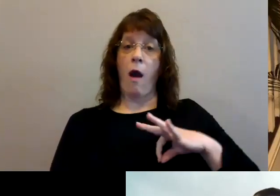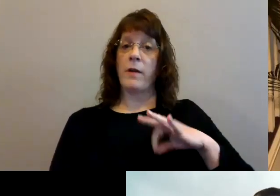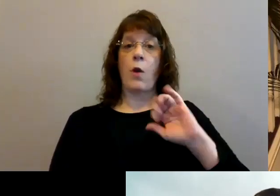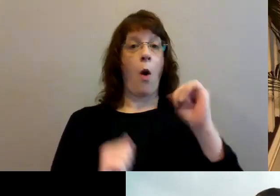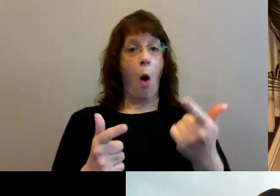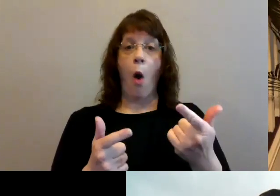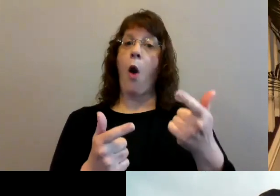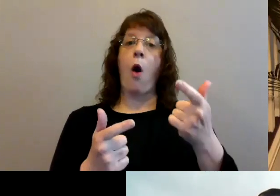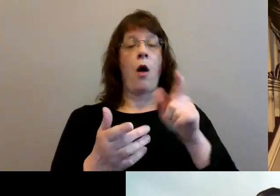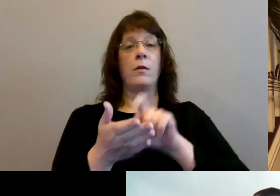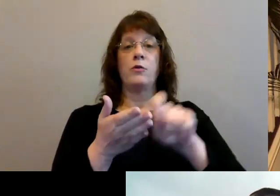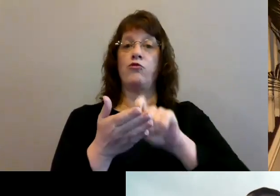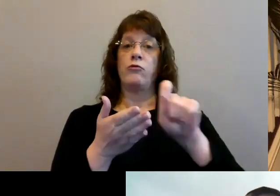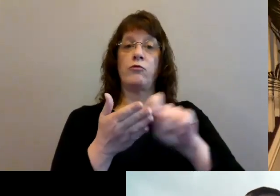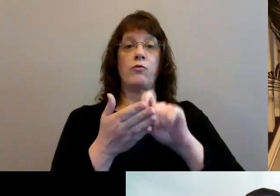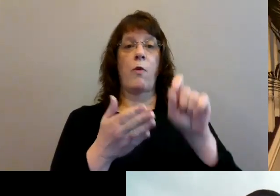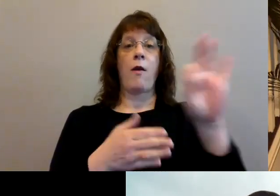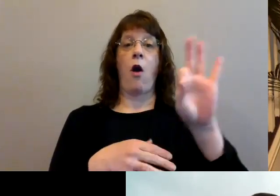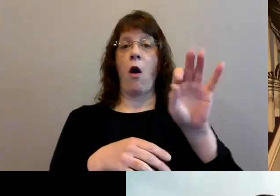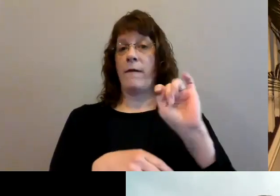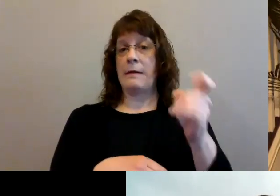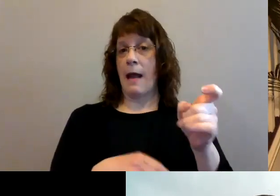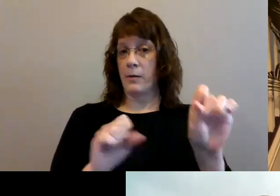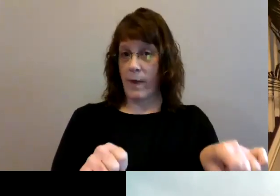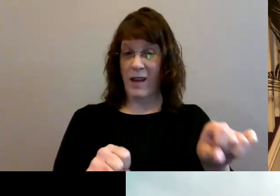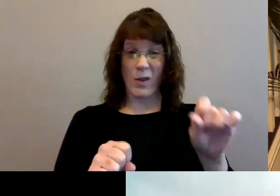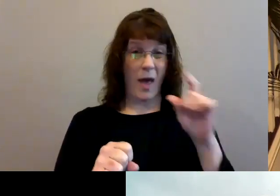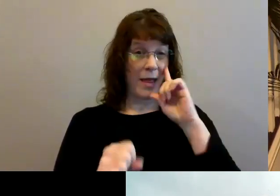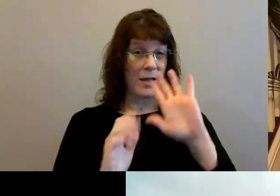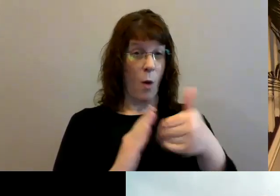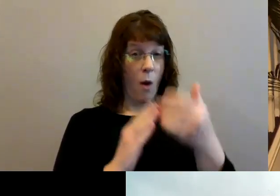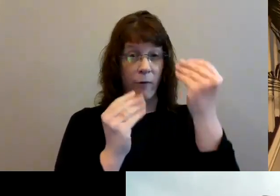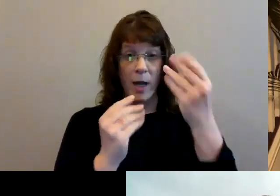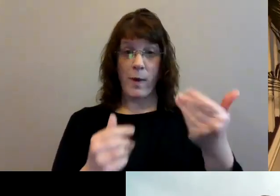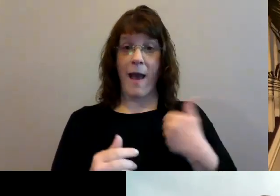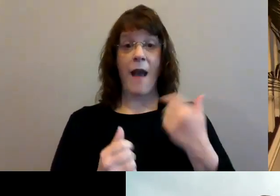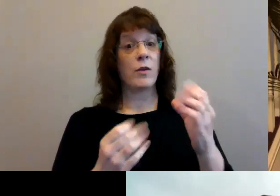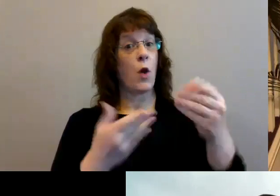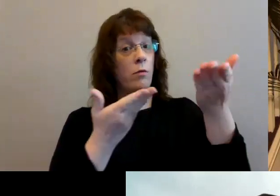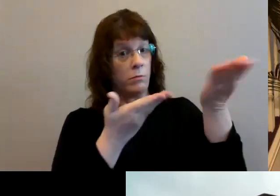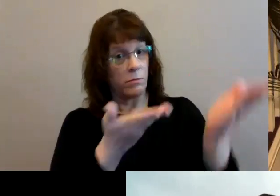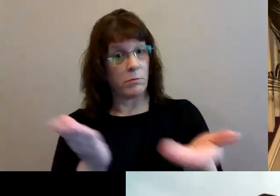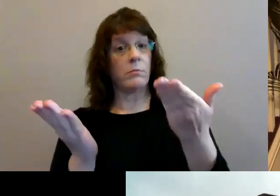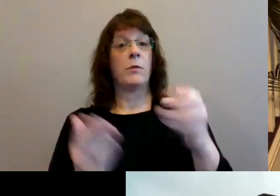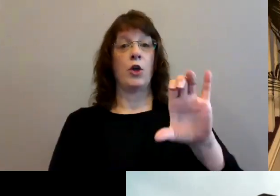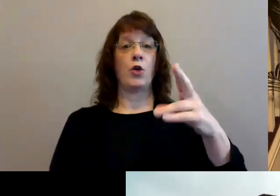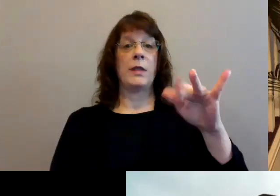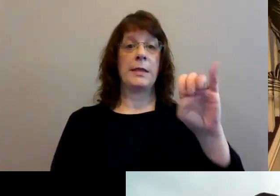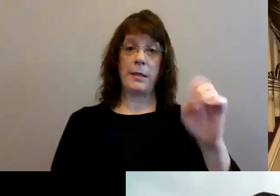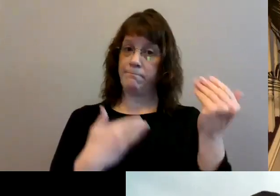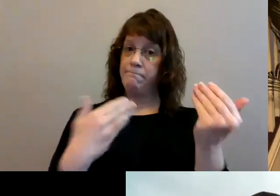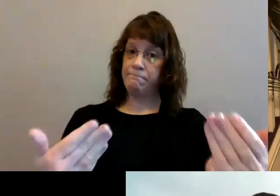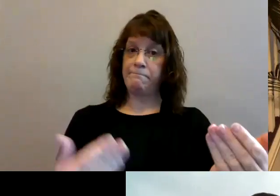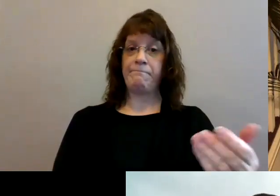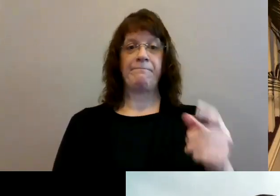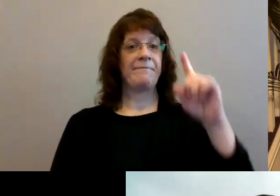And with that, I think that's all the information we have for now. So Christine, I'll hand it over to you. Sounds